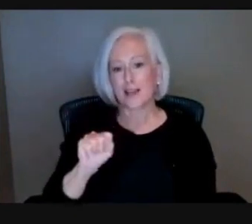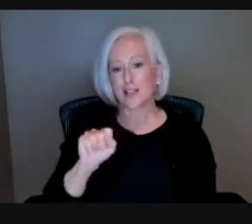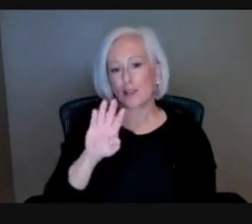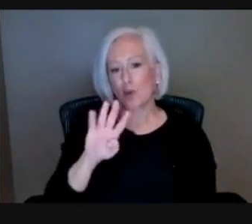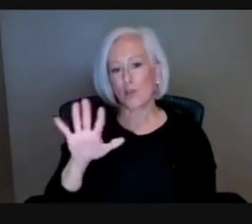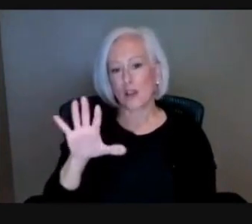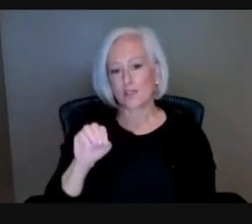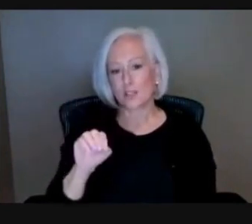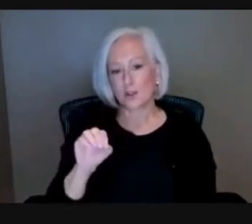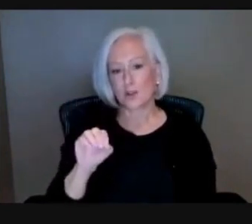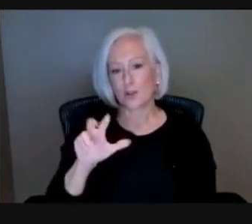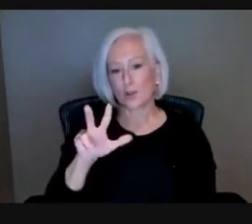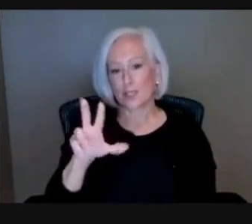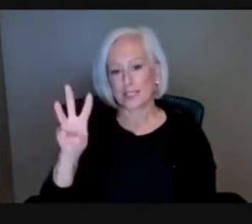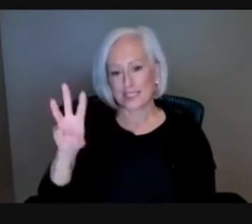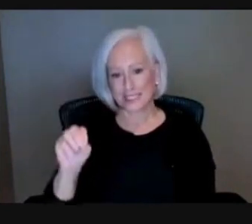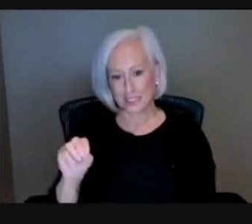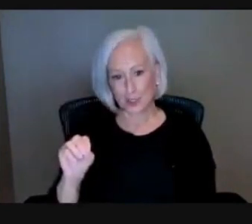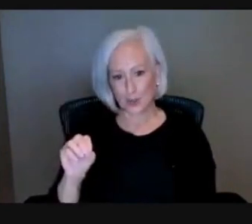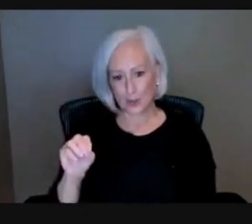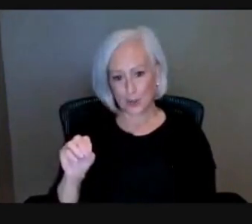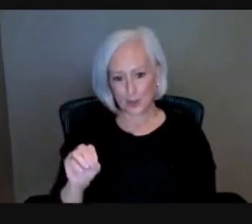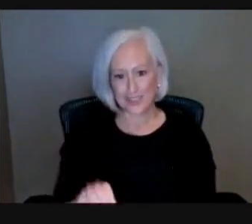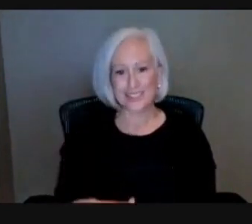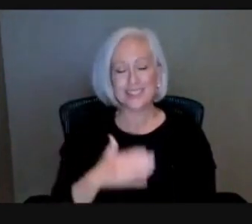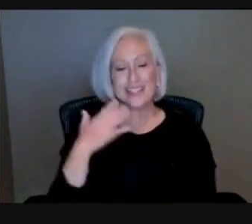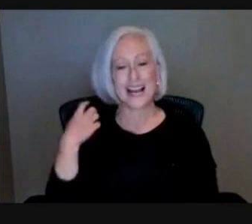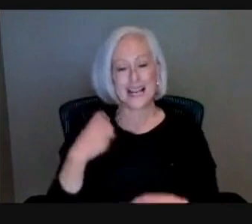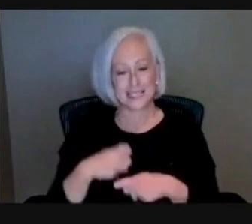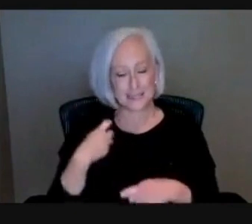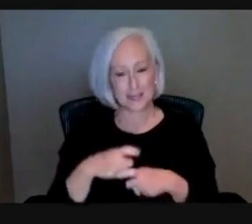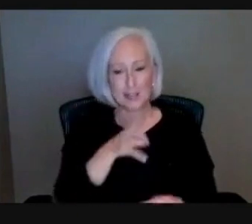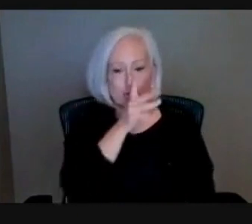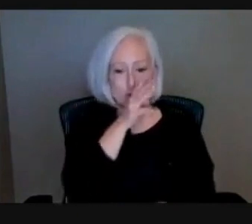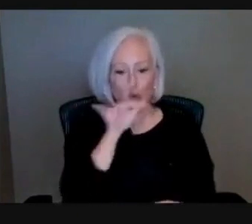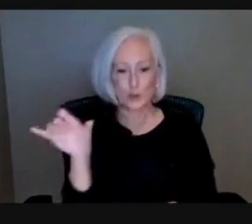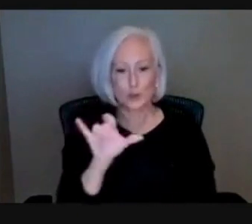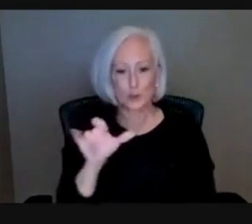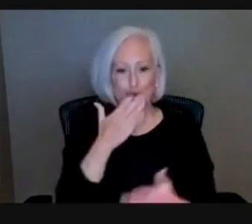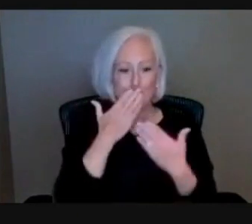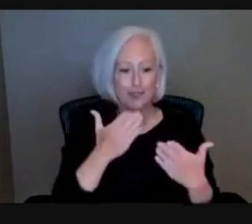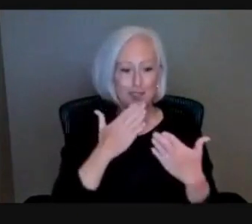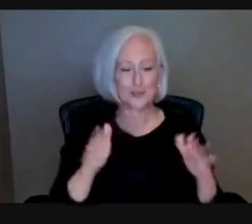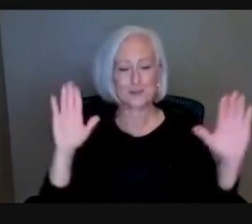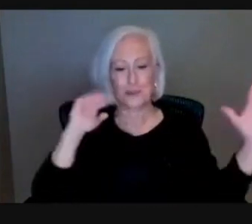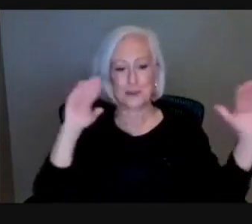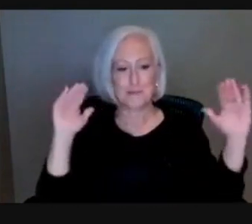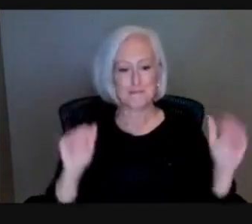450-360. Y hablo español. Muchísimas gracias y que lo pasen muy bien.